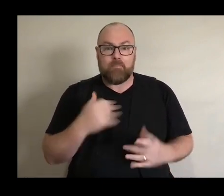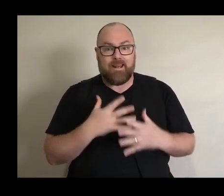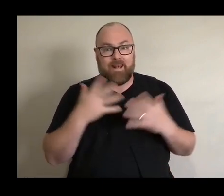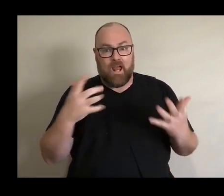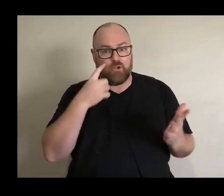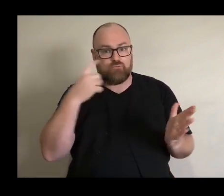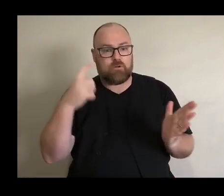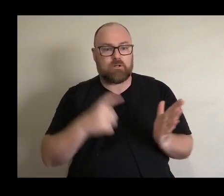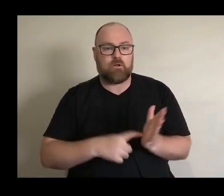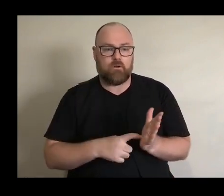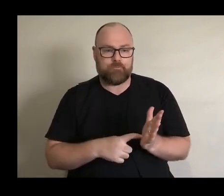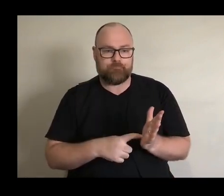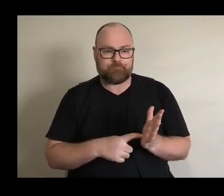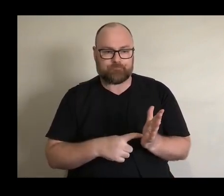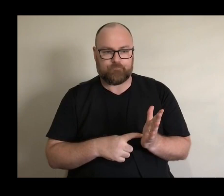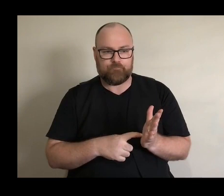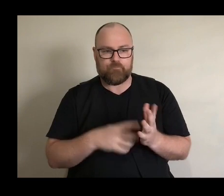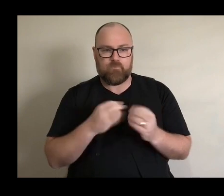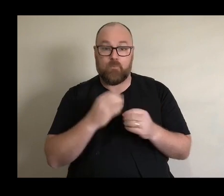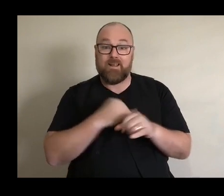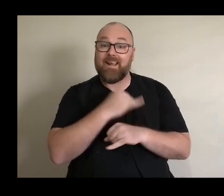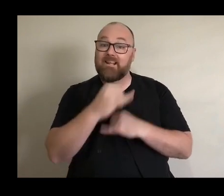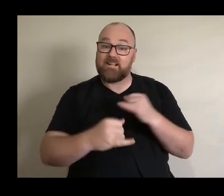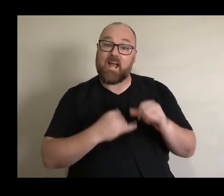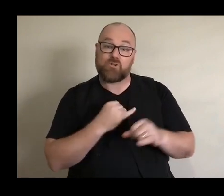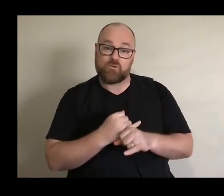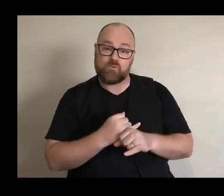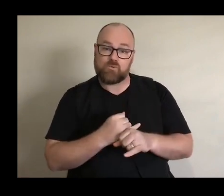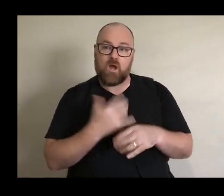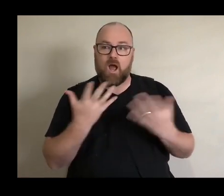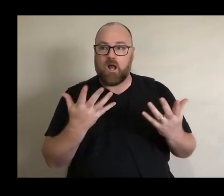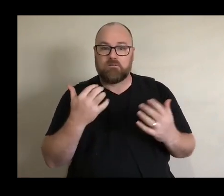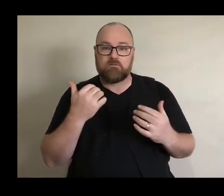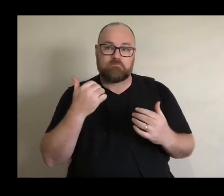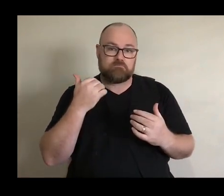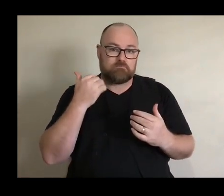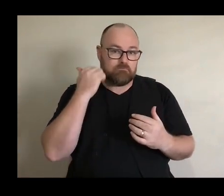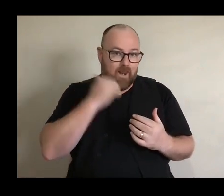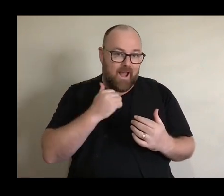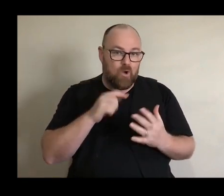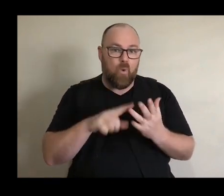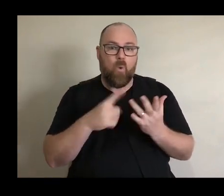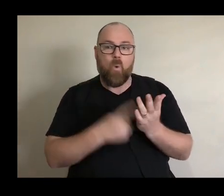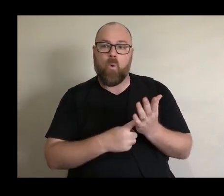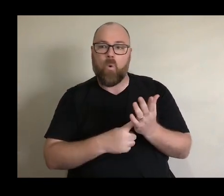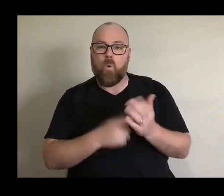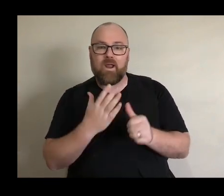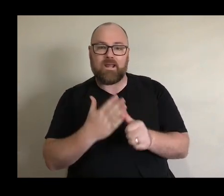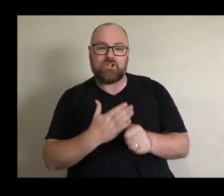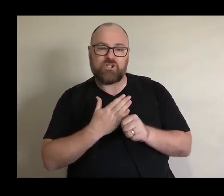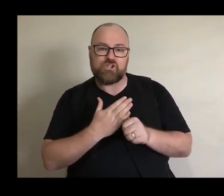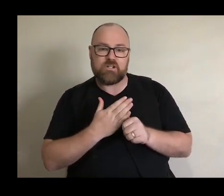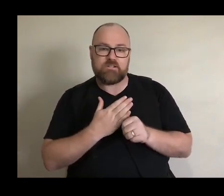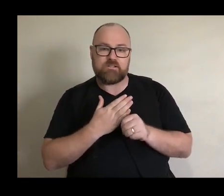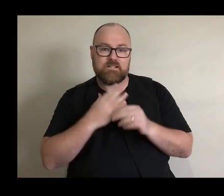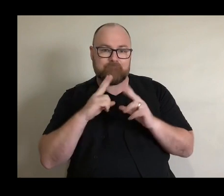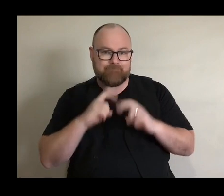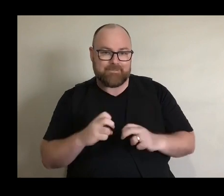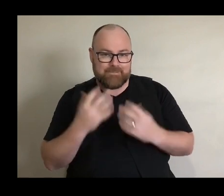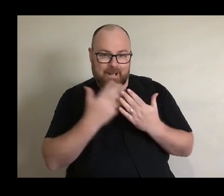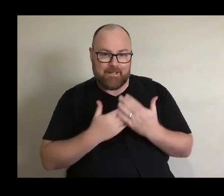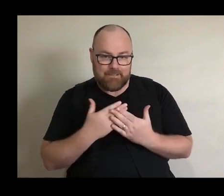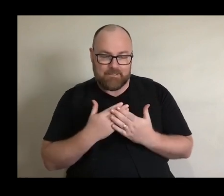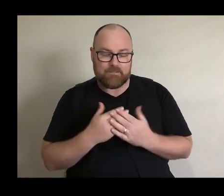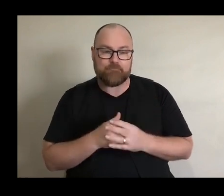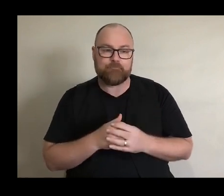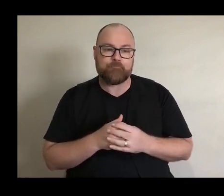recognised in the kind of international community as Black or Indigenous studies. I'm in attempting